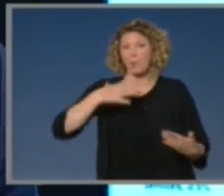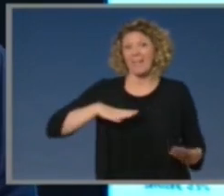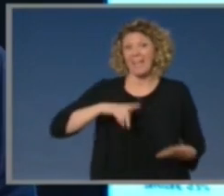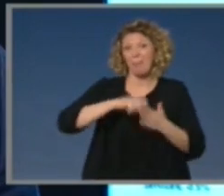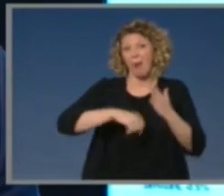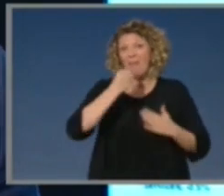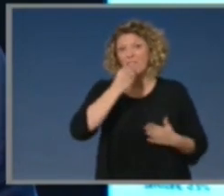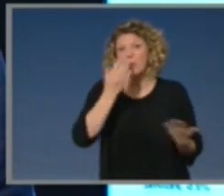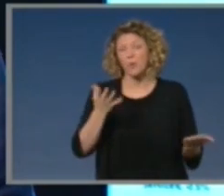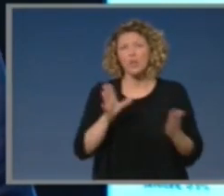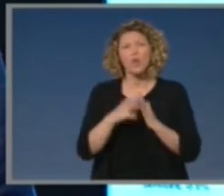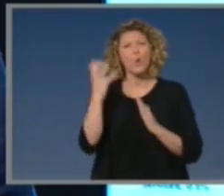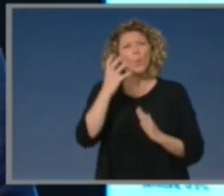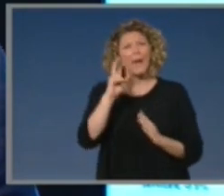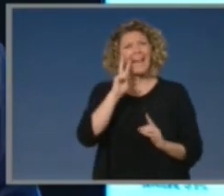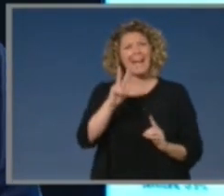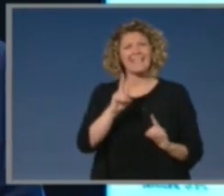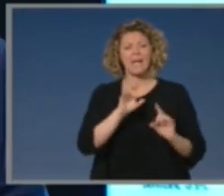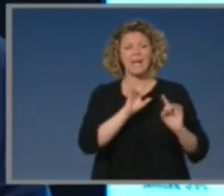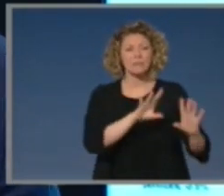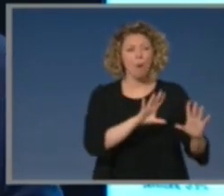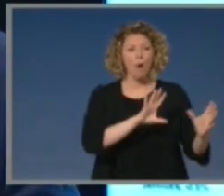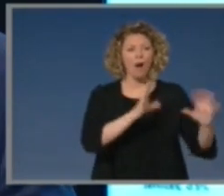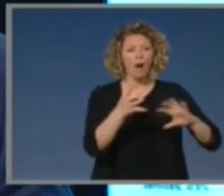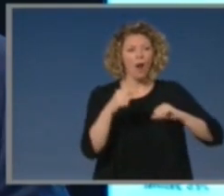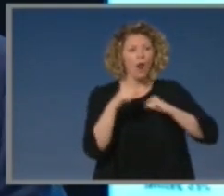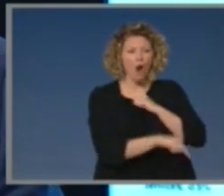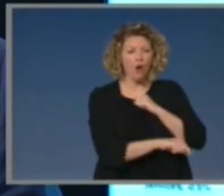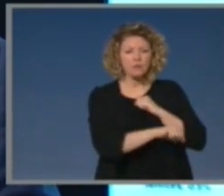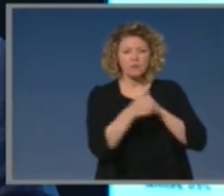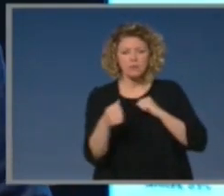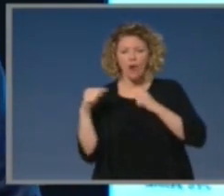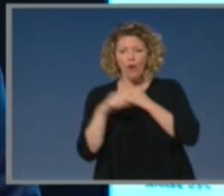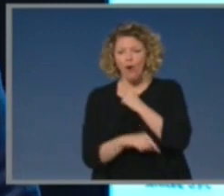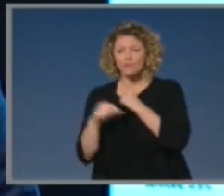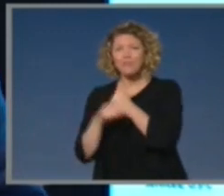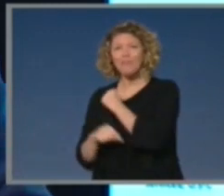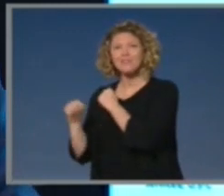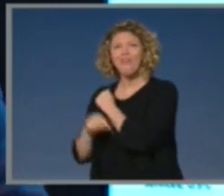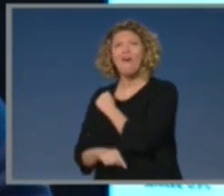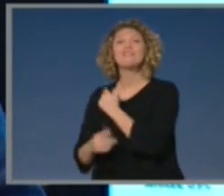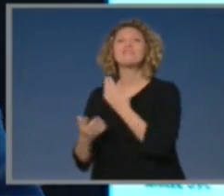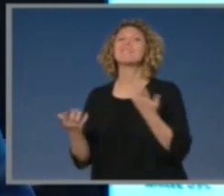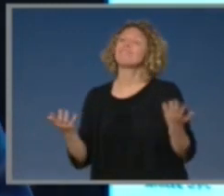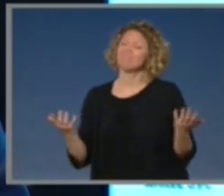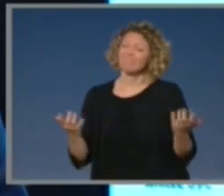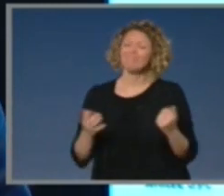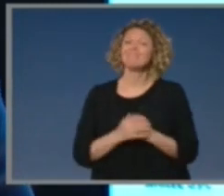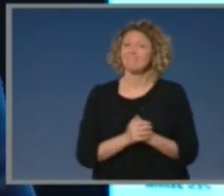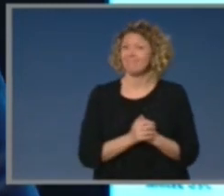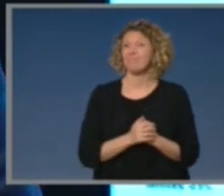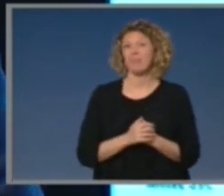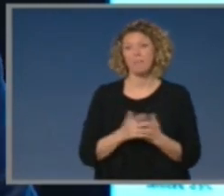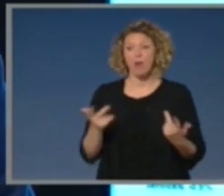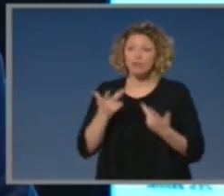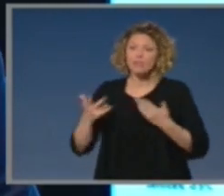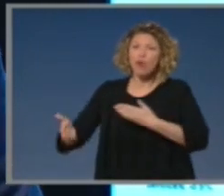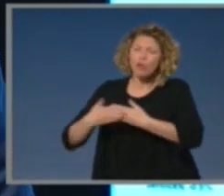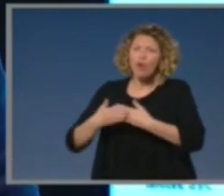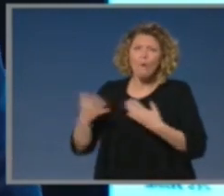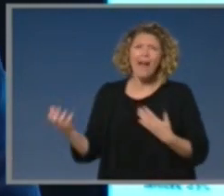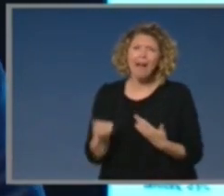compounding of the effect. And so keeping those types of places closed, and there have obviously been very good reasons for having them